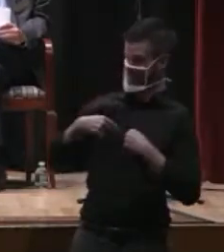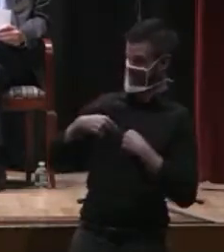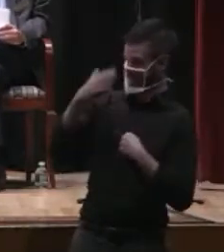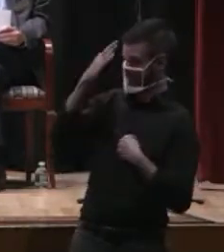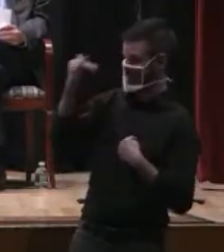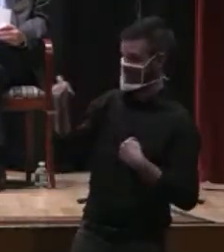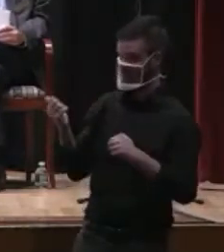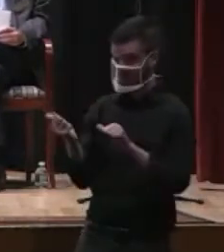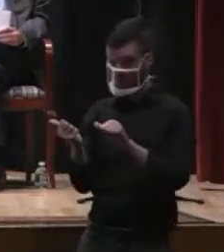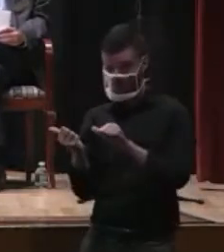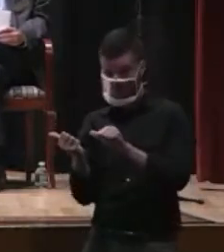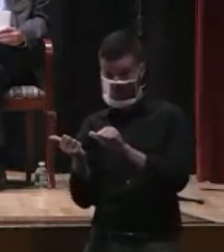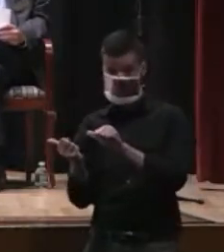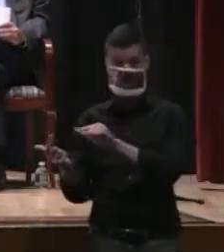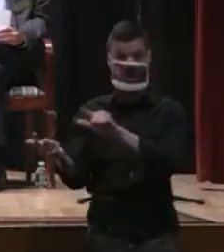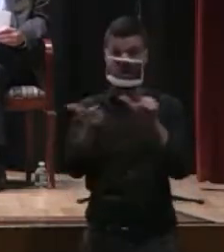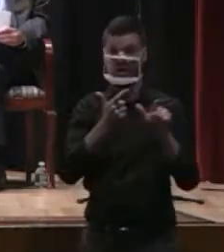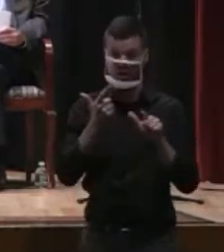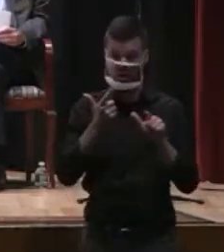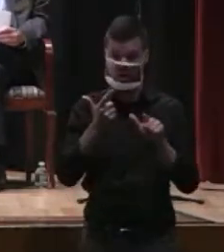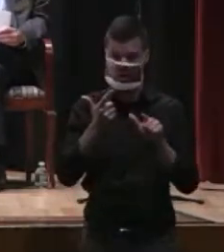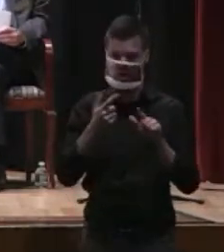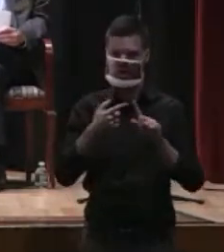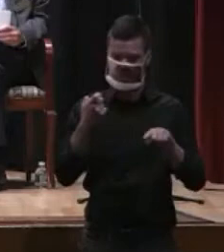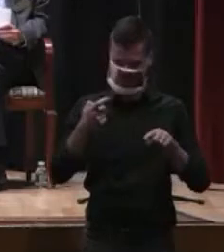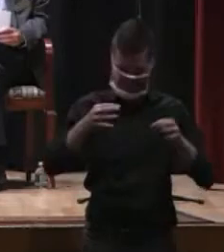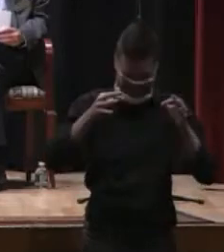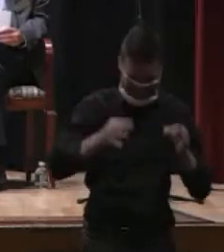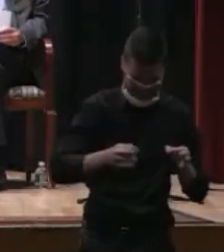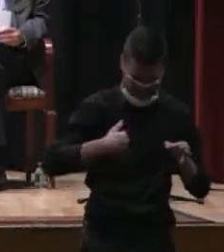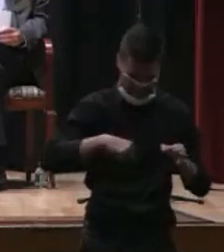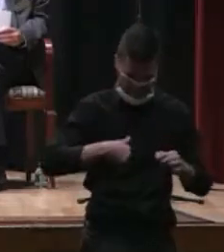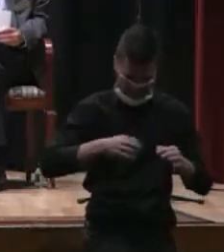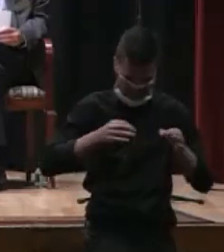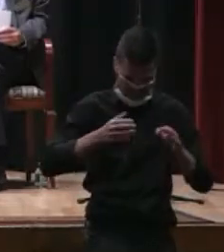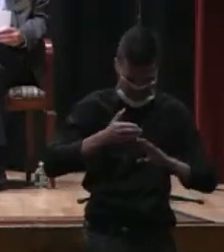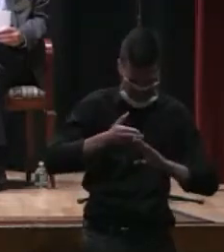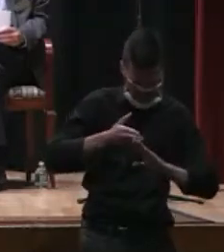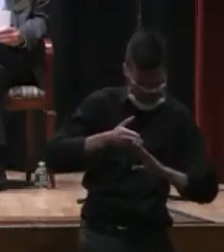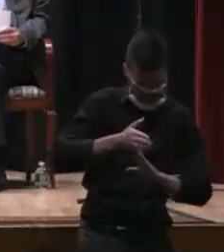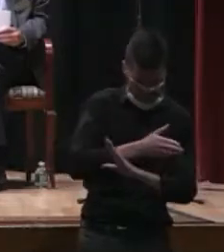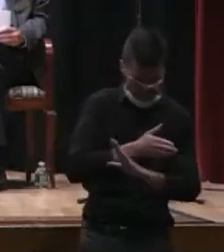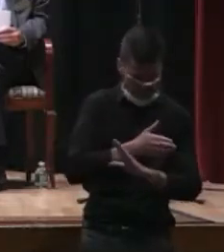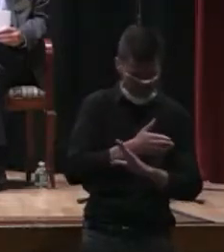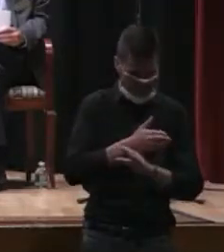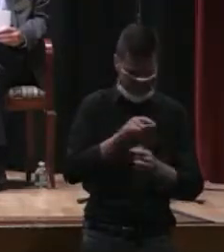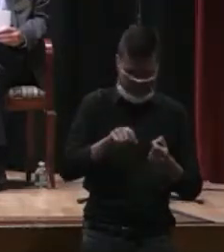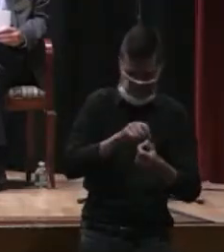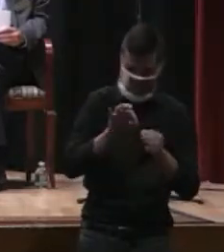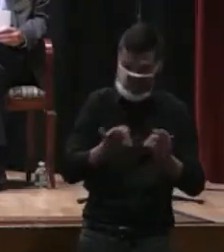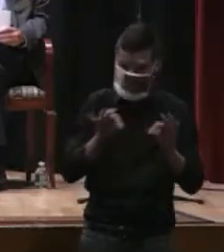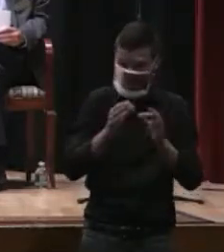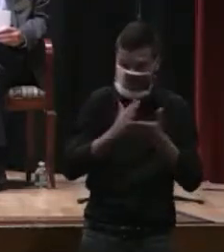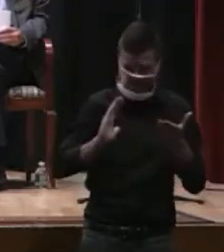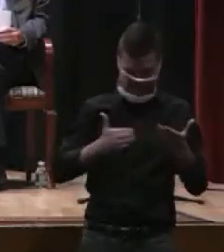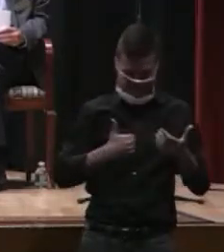a product of a decision we made at a crucial point in our lives. Yes, that's